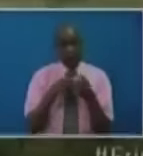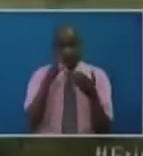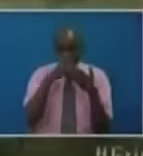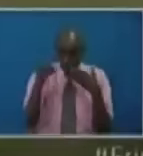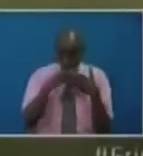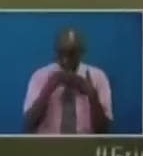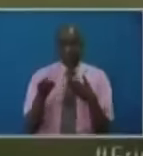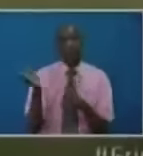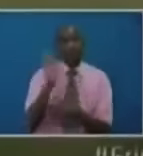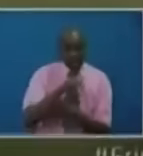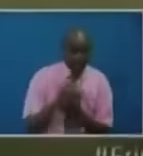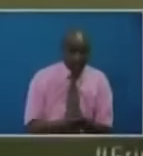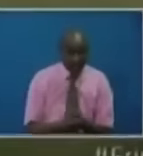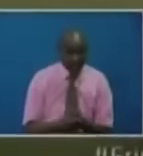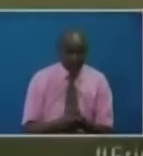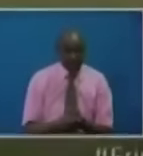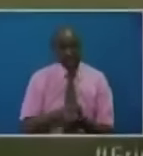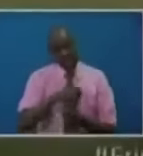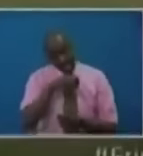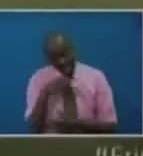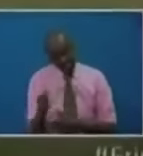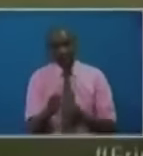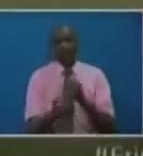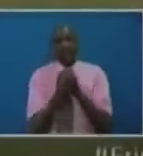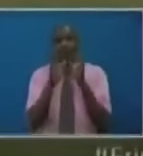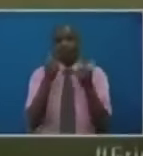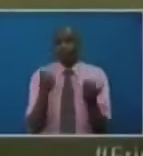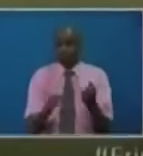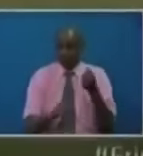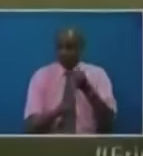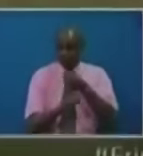$3.6 in returns. Other interventions fronted by